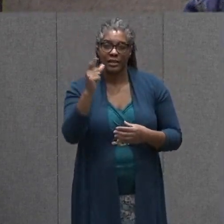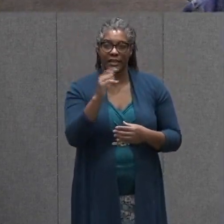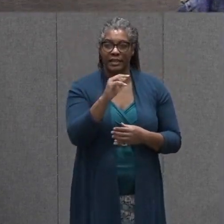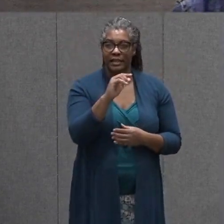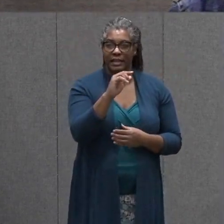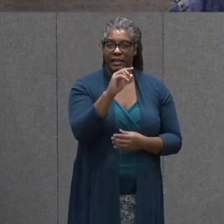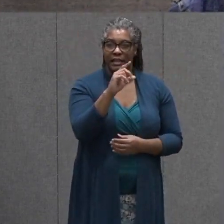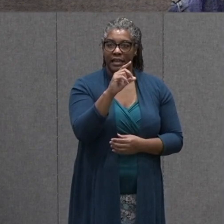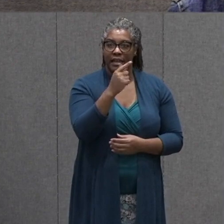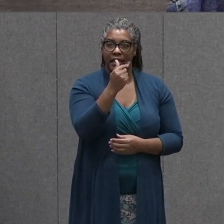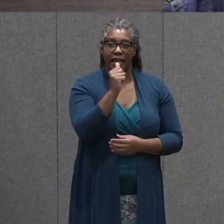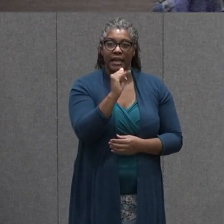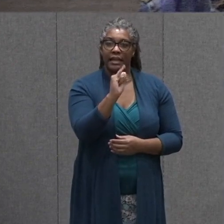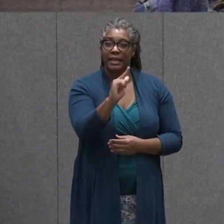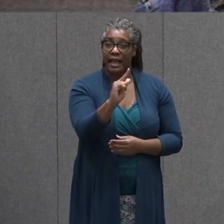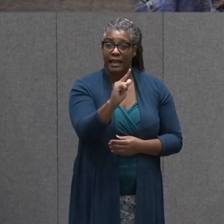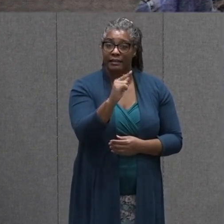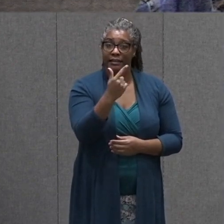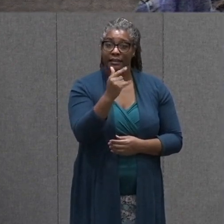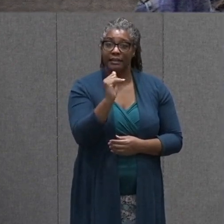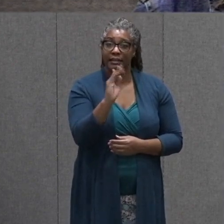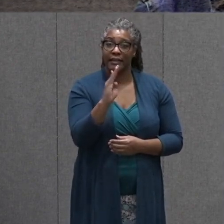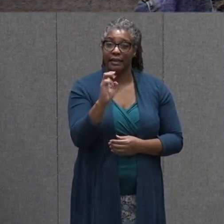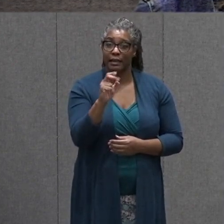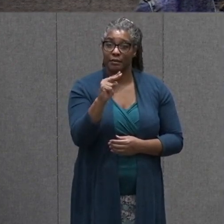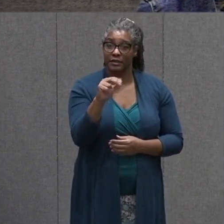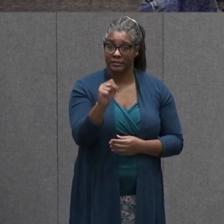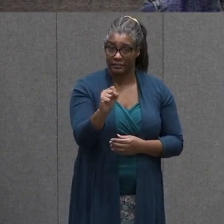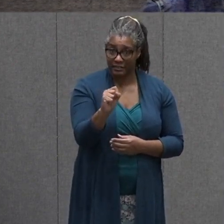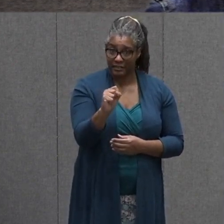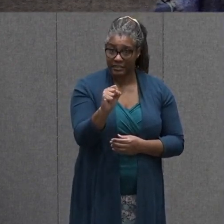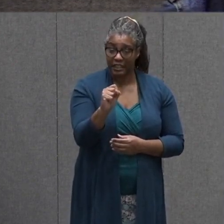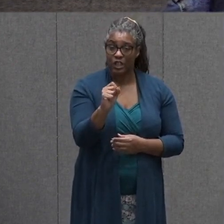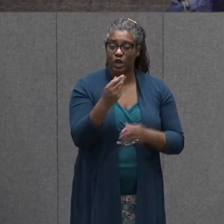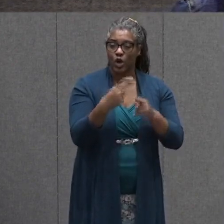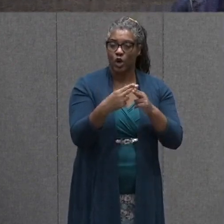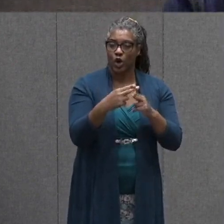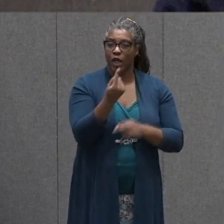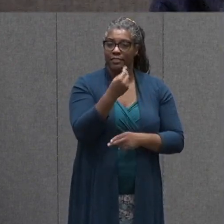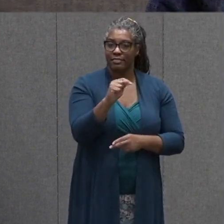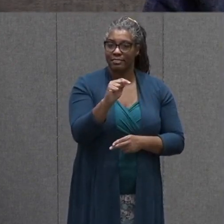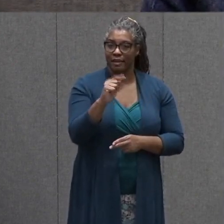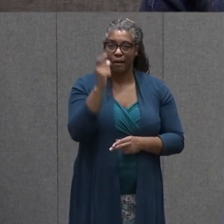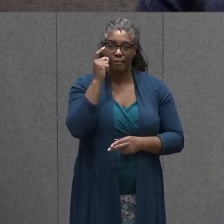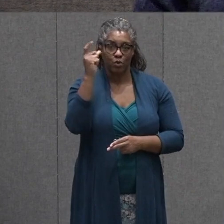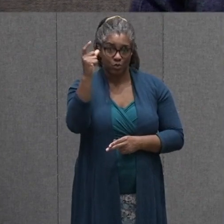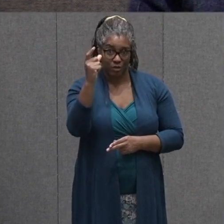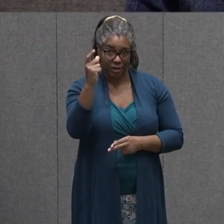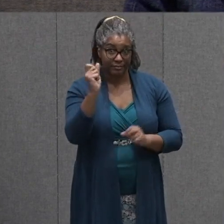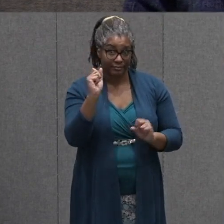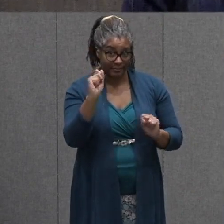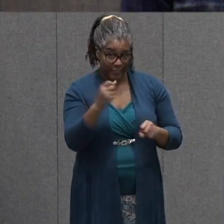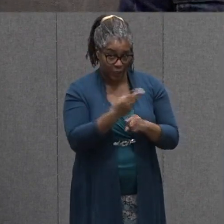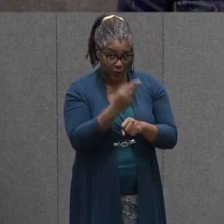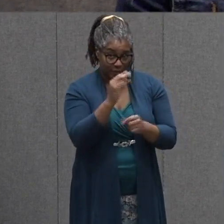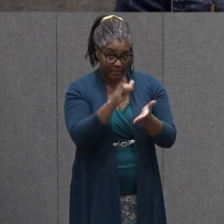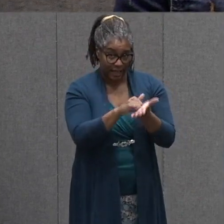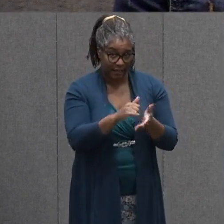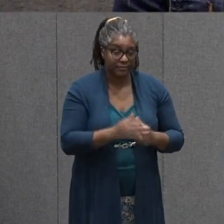But what is happening? First there are footsteps. Then shadows loom over them. Then a